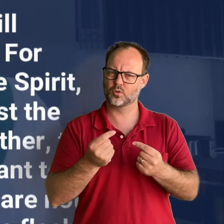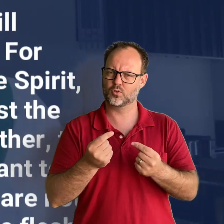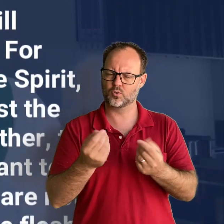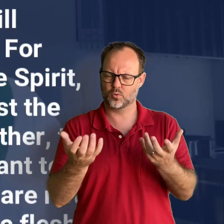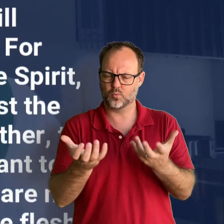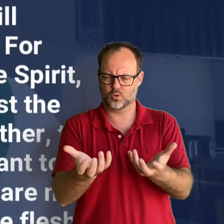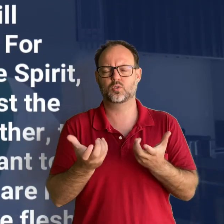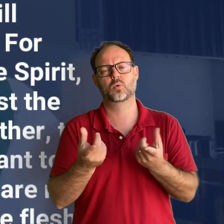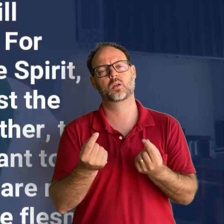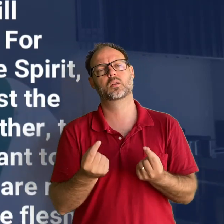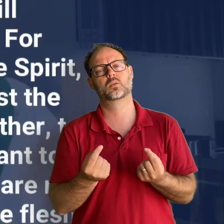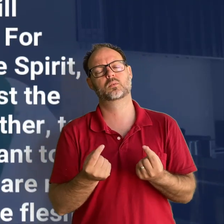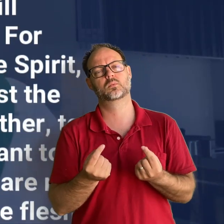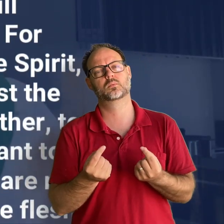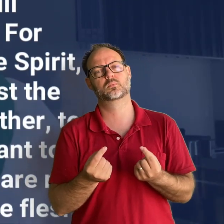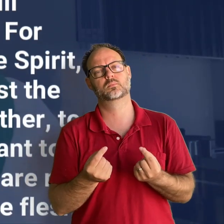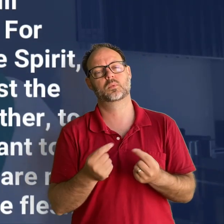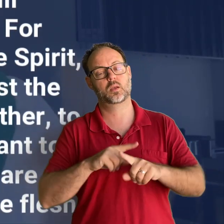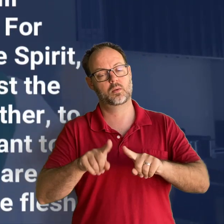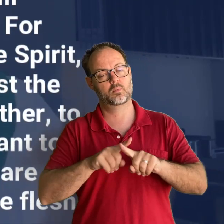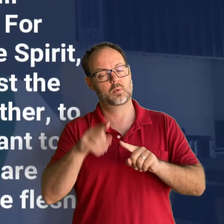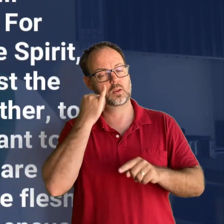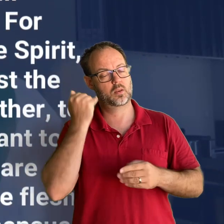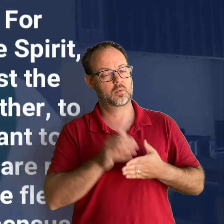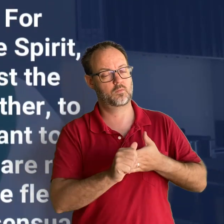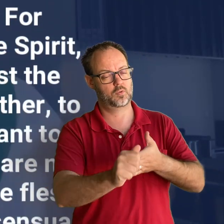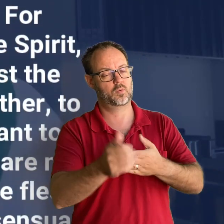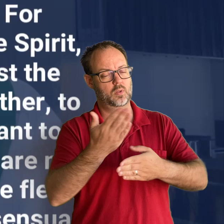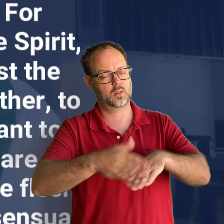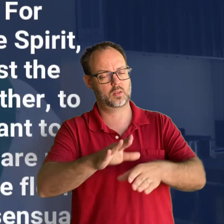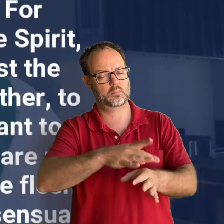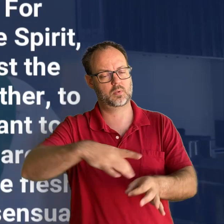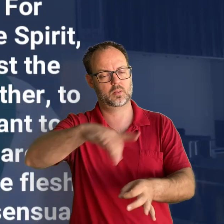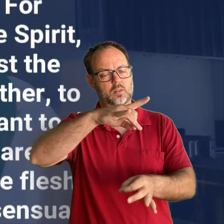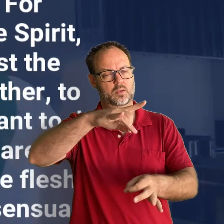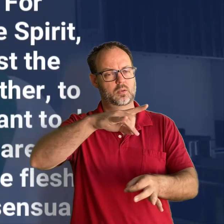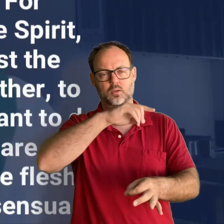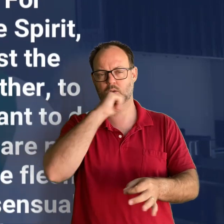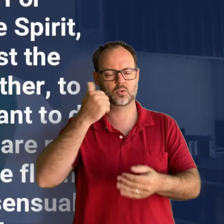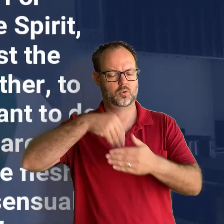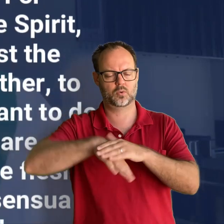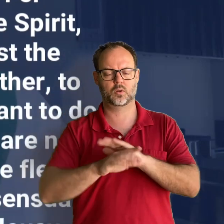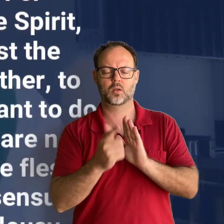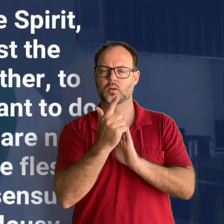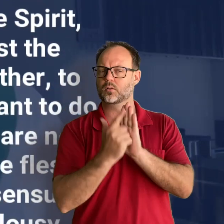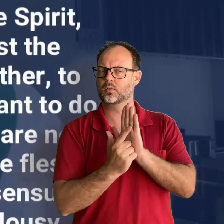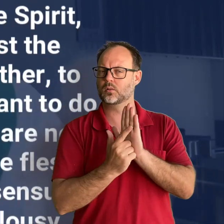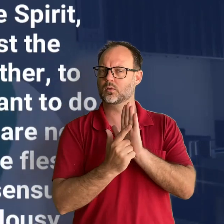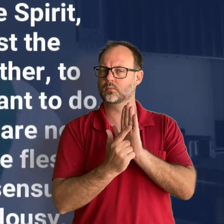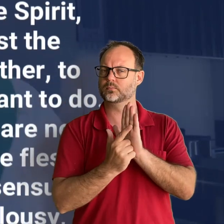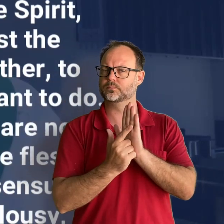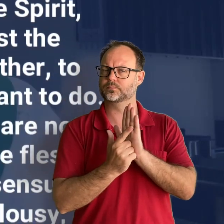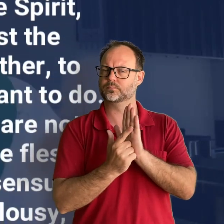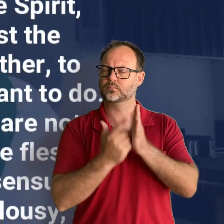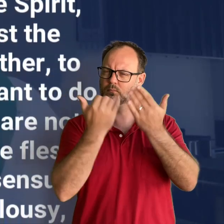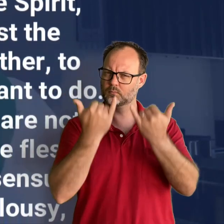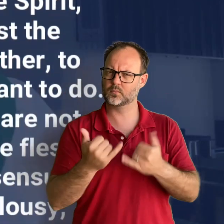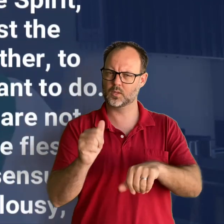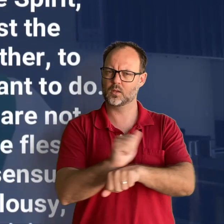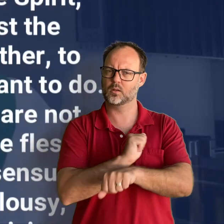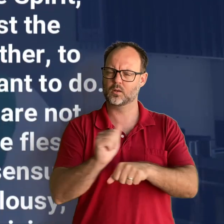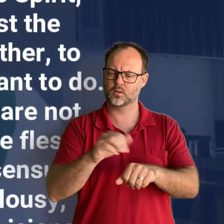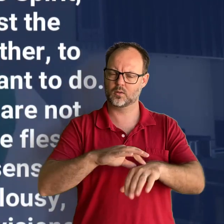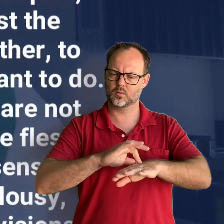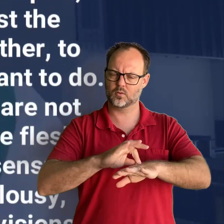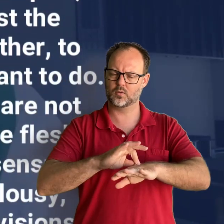doing the things you want to do. But if you are led by the Spirit, you are not under the law. Now the